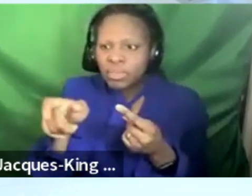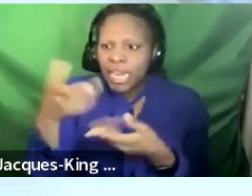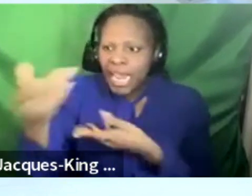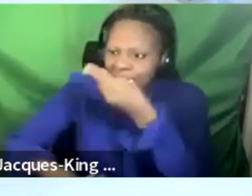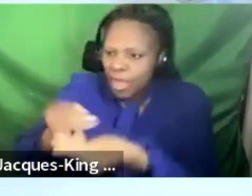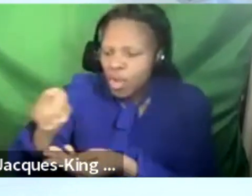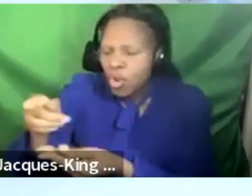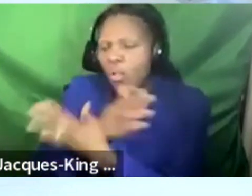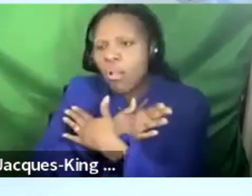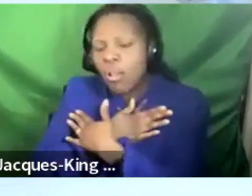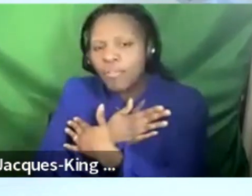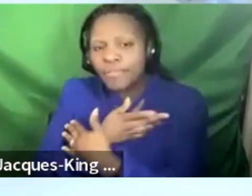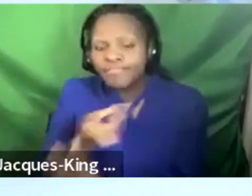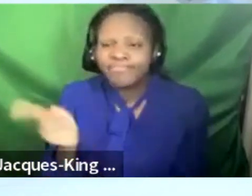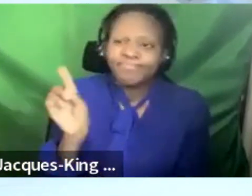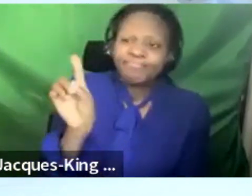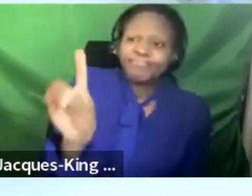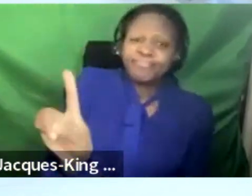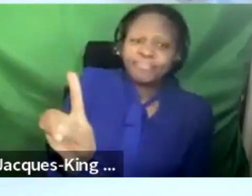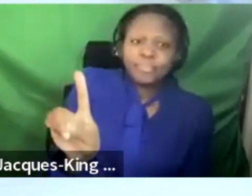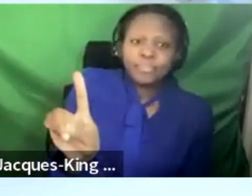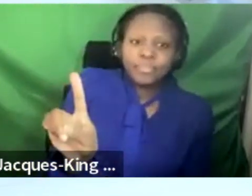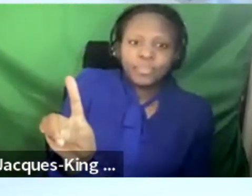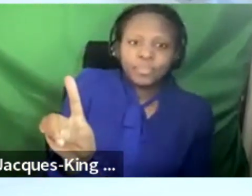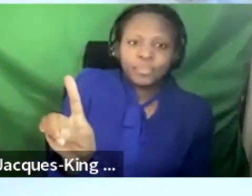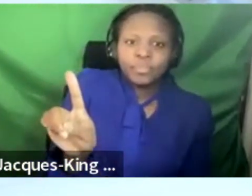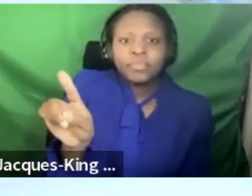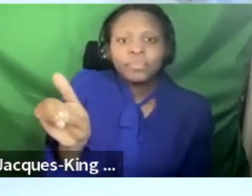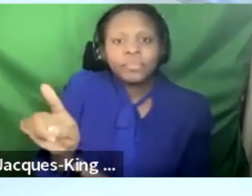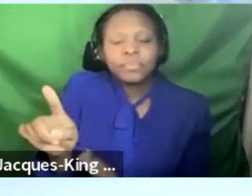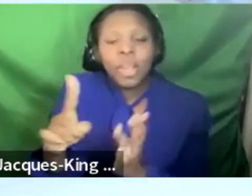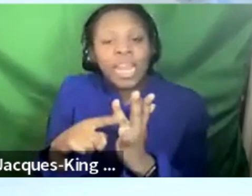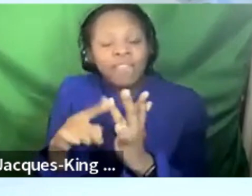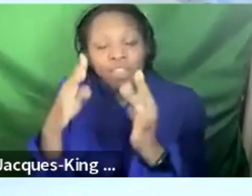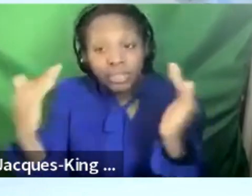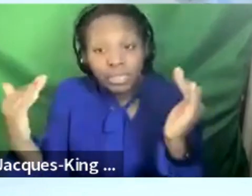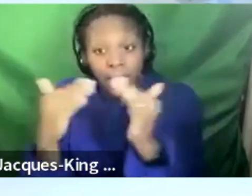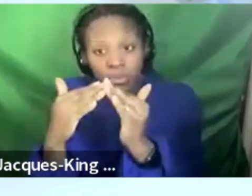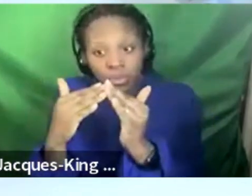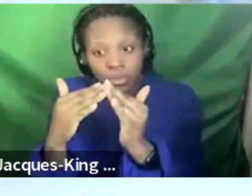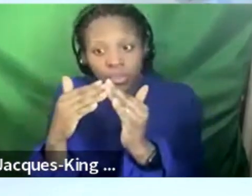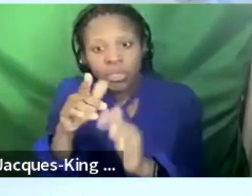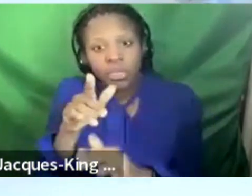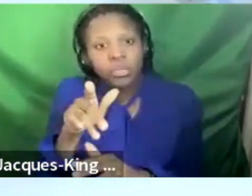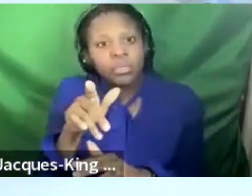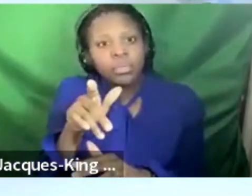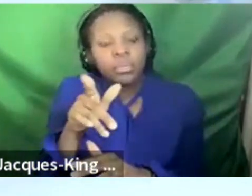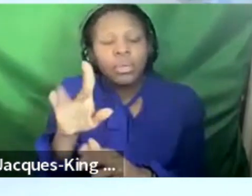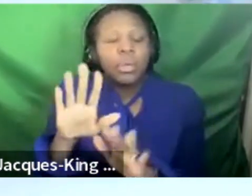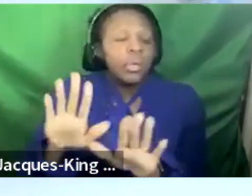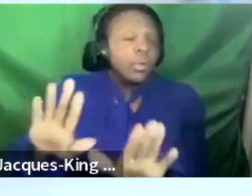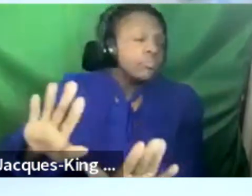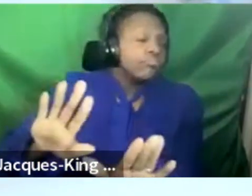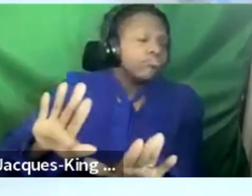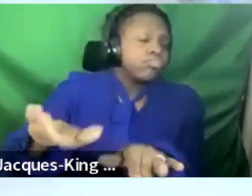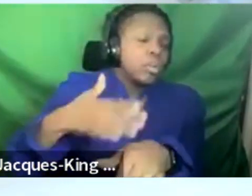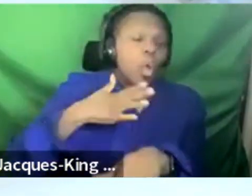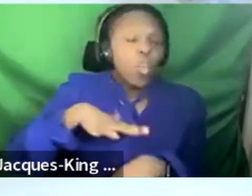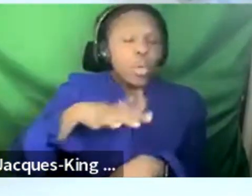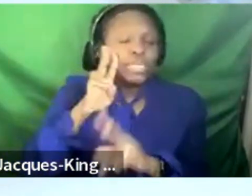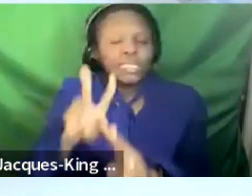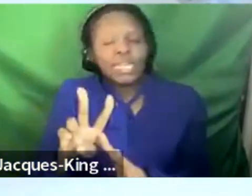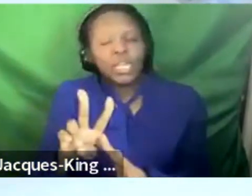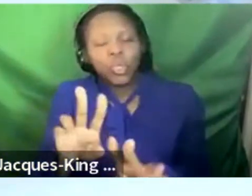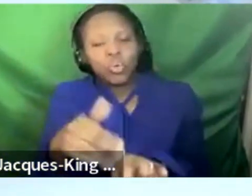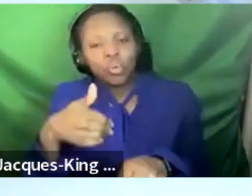And now I've got to go and tell somebody how much you're in love with them. And she turns up at Olivia's house. Olivia and her servants